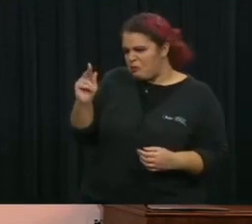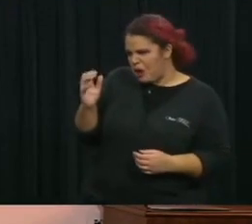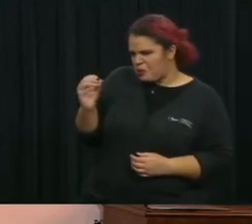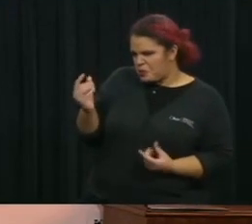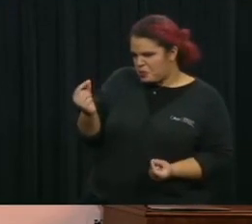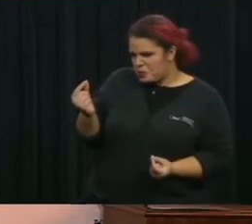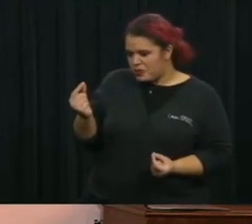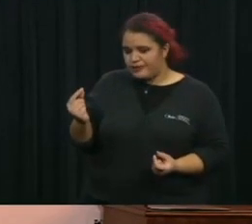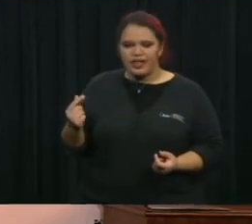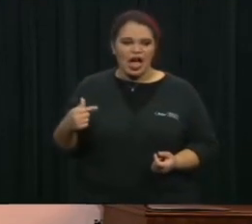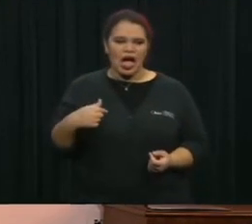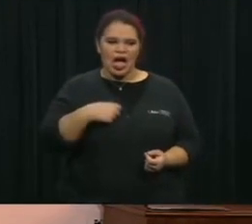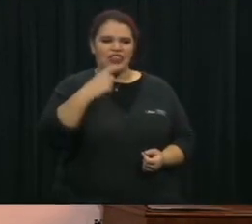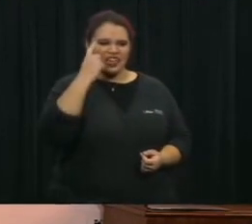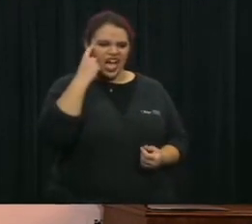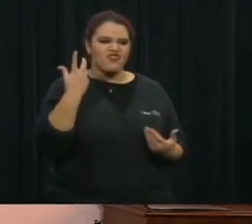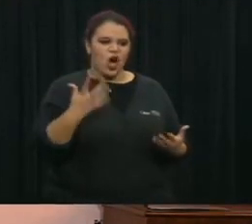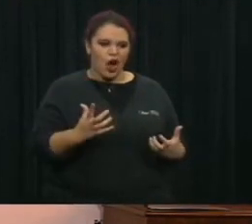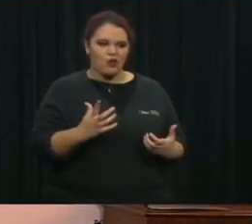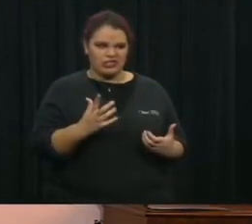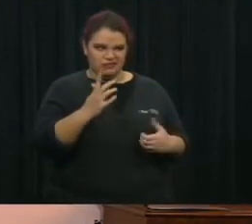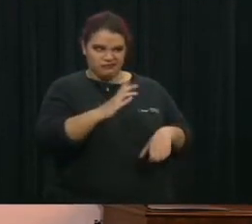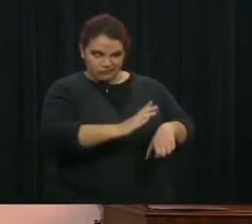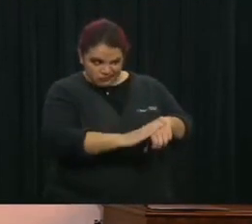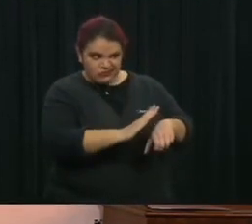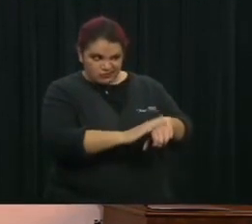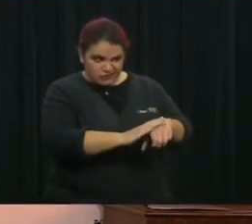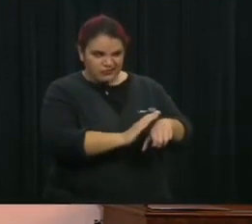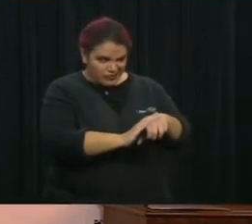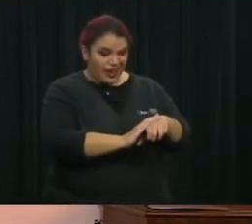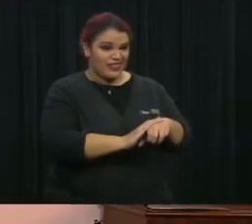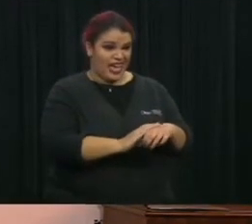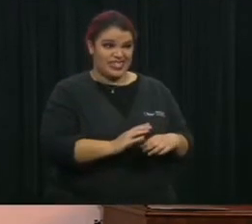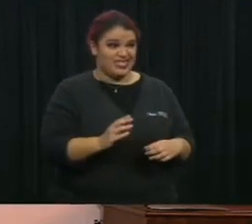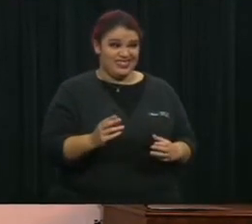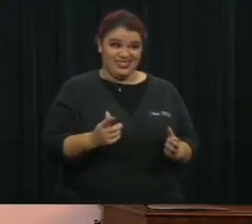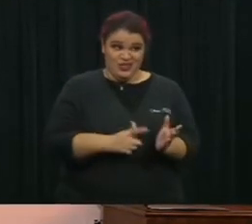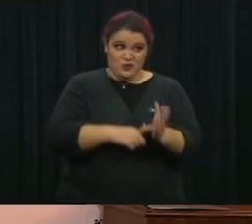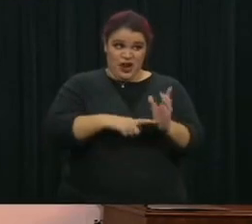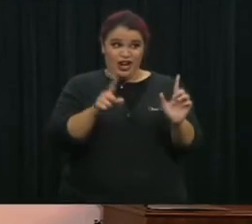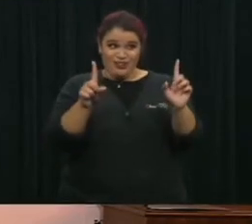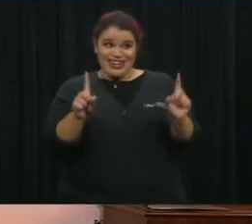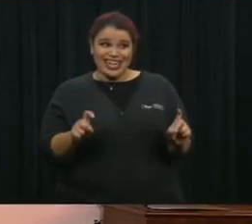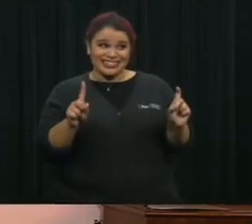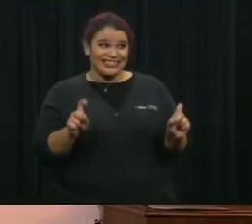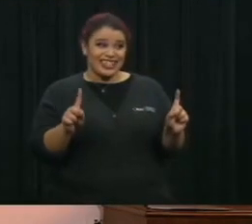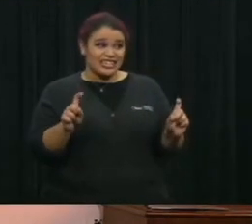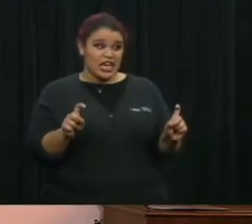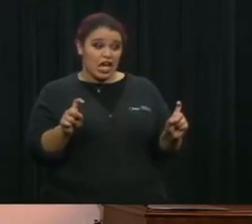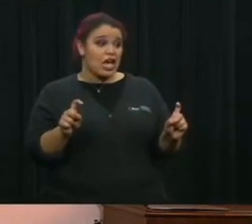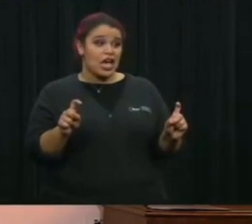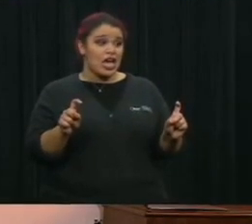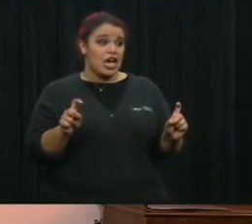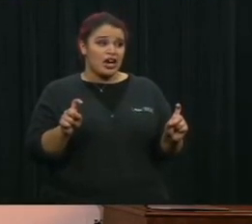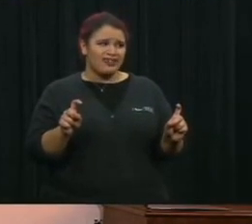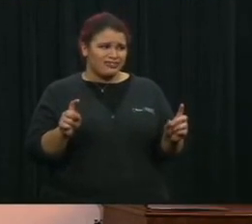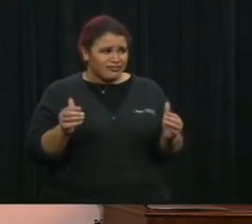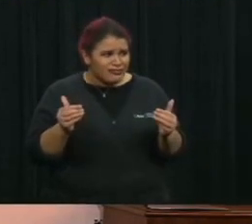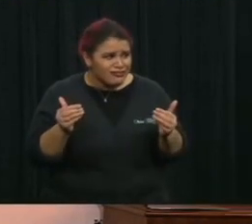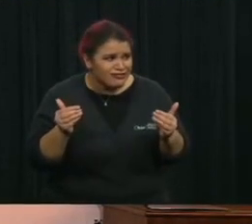to have testing if that was going to get into the way of what we're doing. Look, we're looking